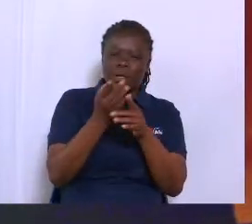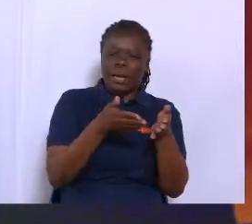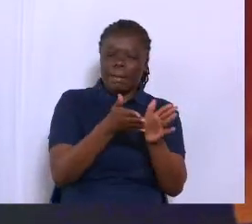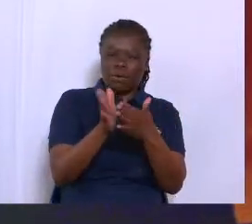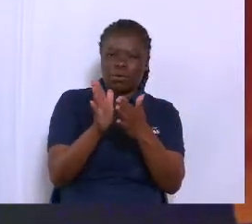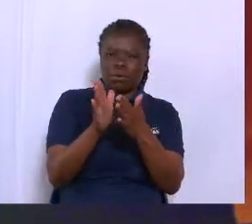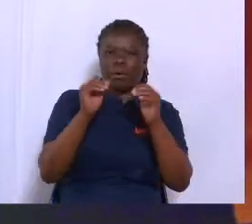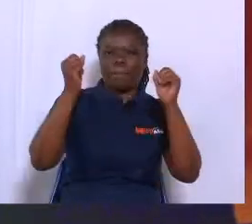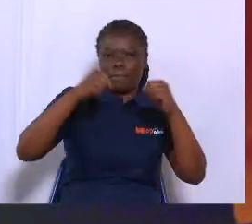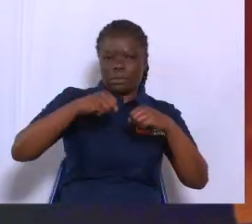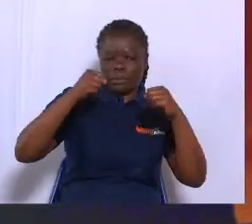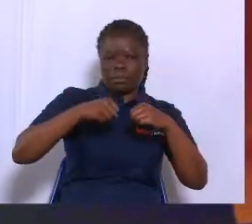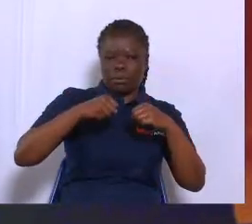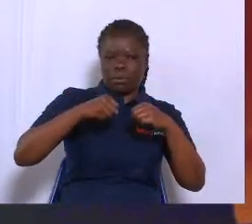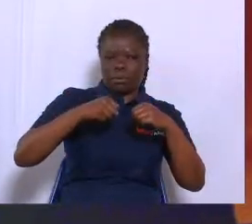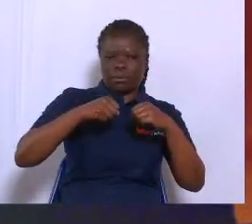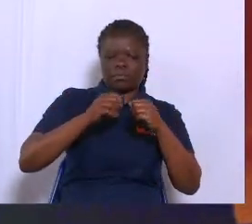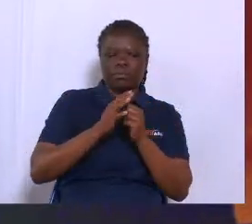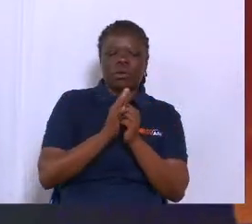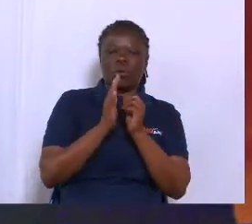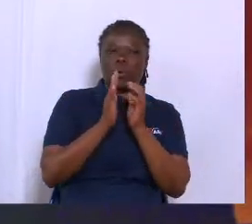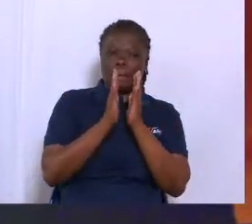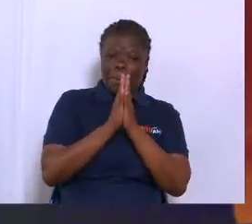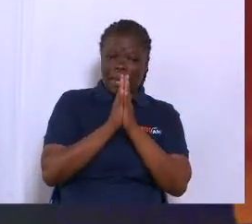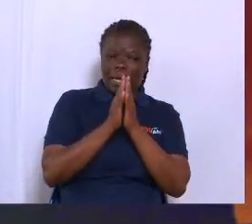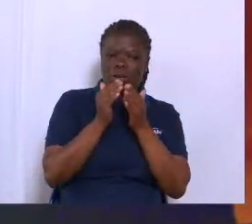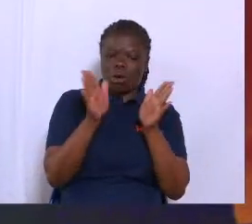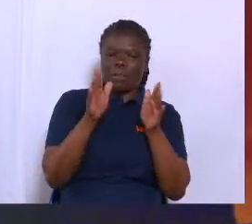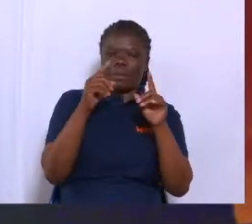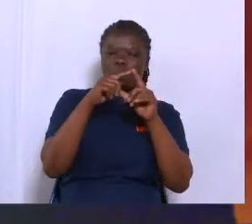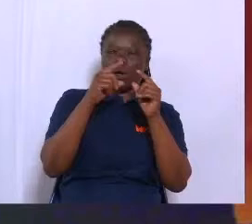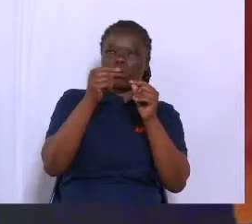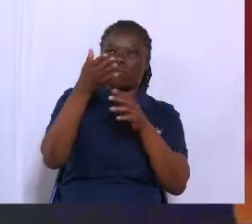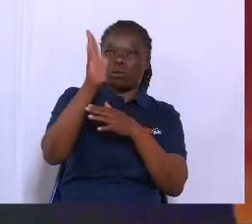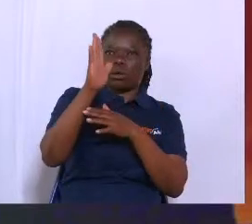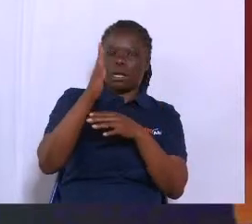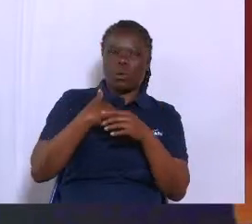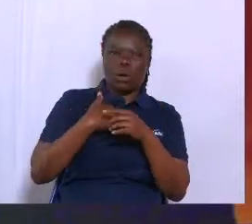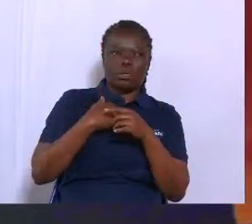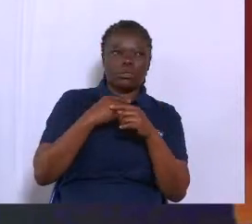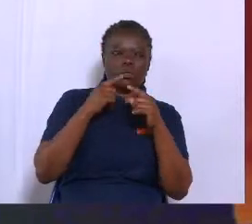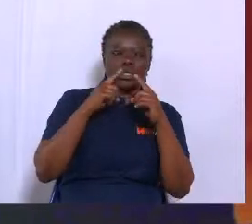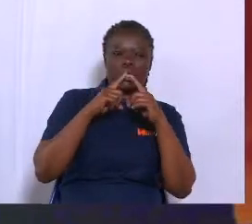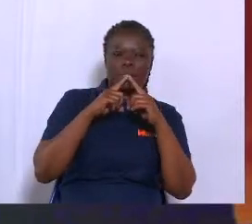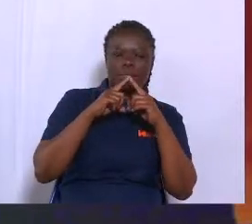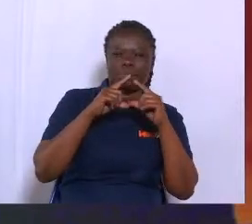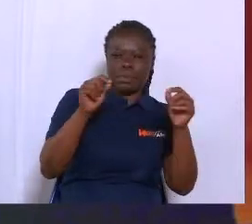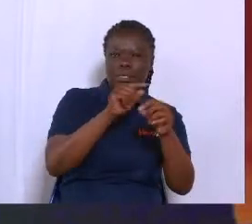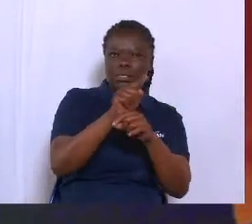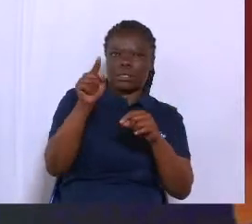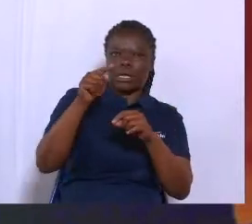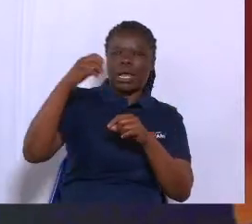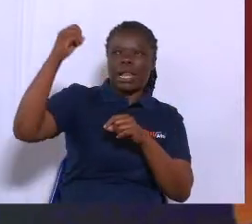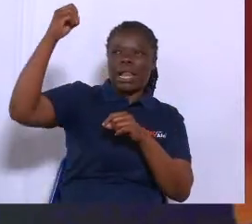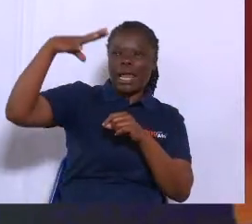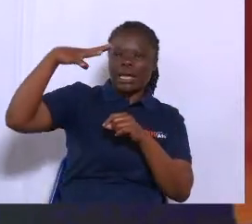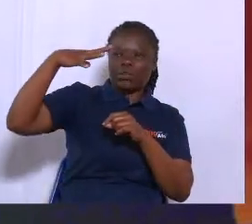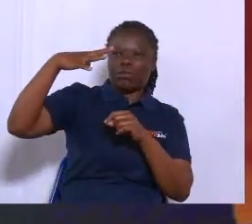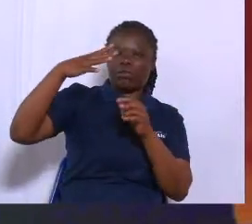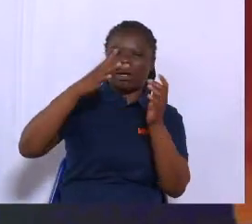possible. Let's pray as we open the Word of God. I want to speak to you on, in the light of the coming of